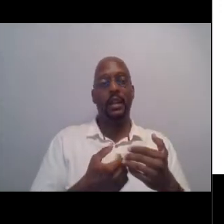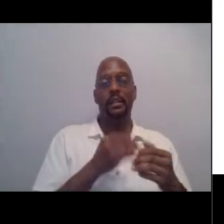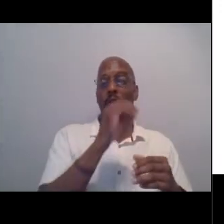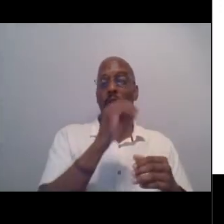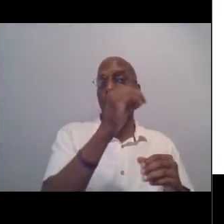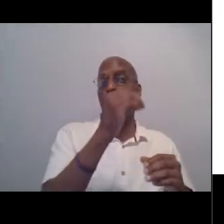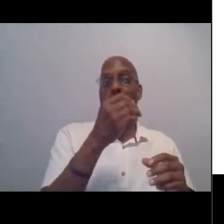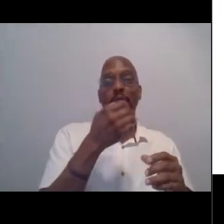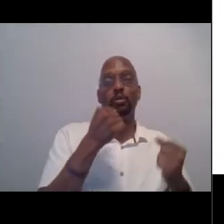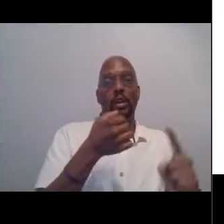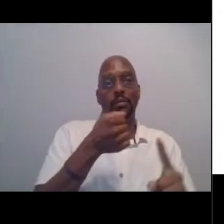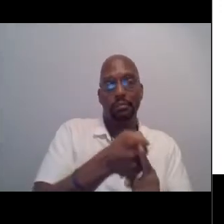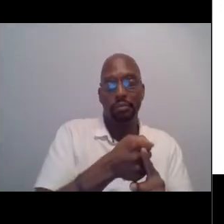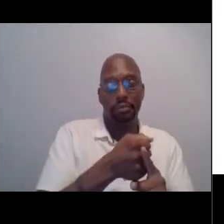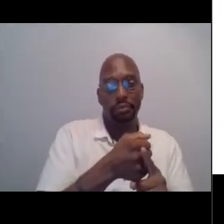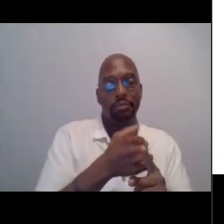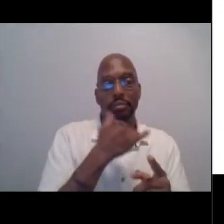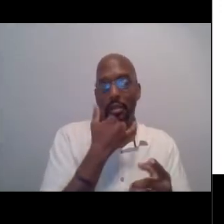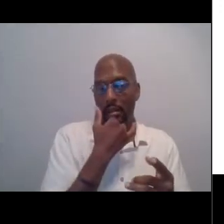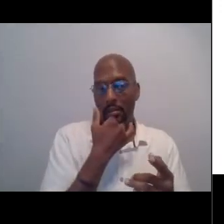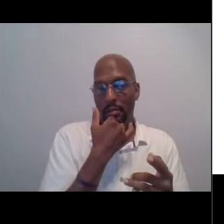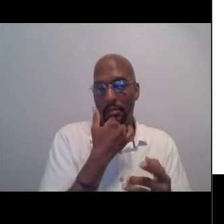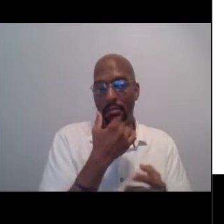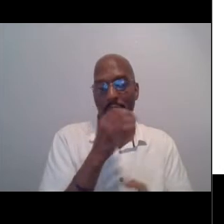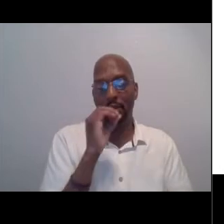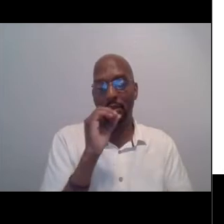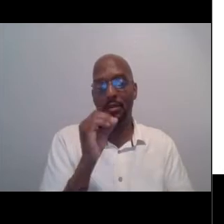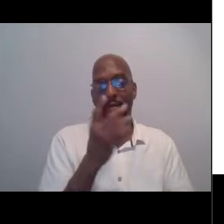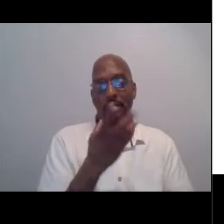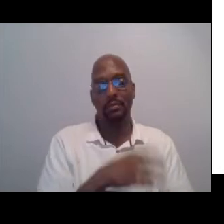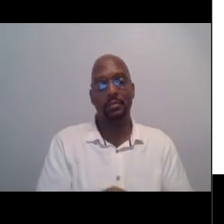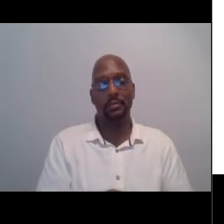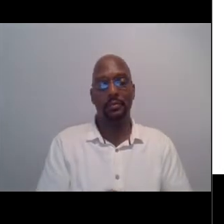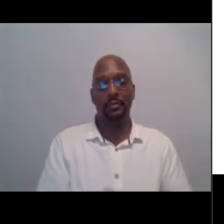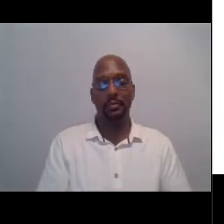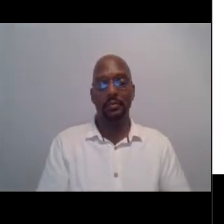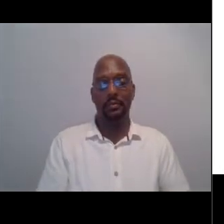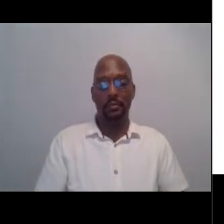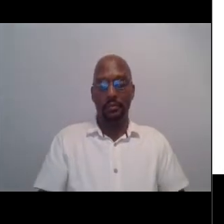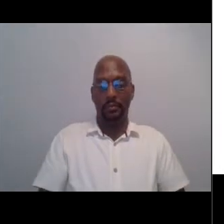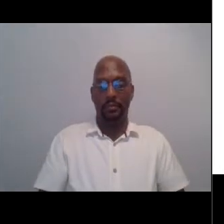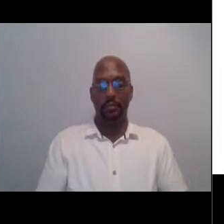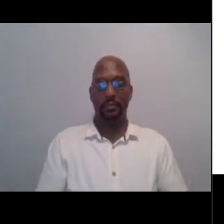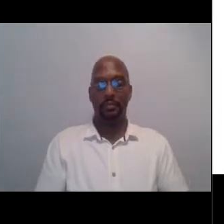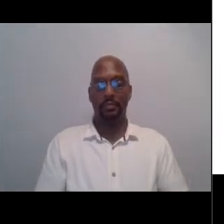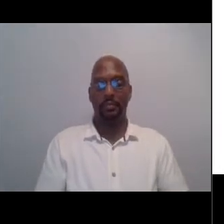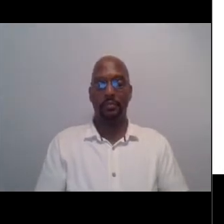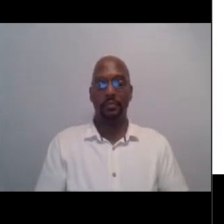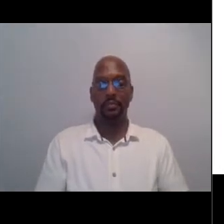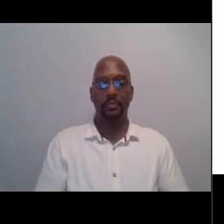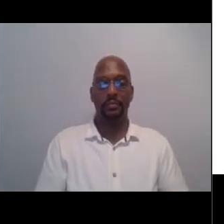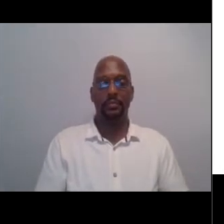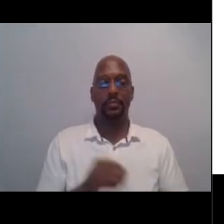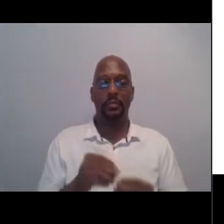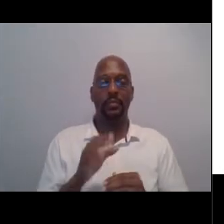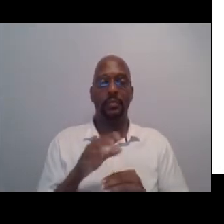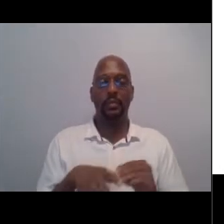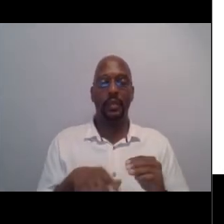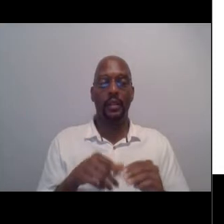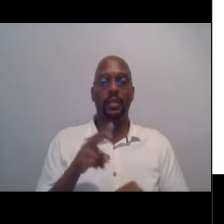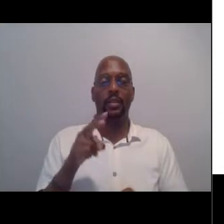within the corridor. with over